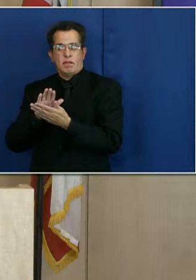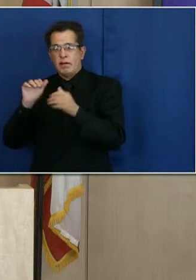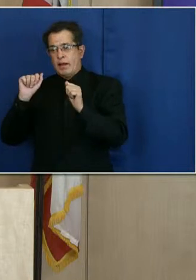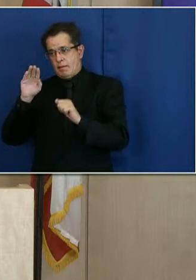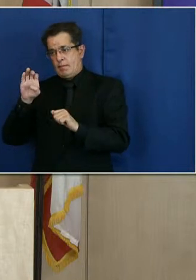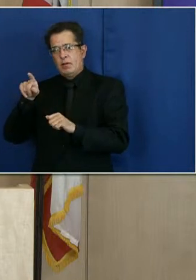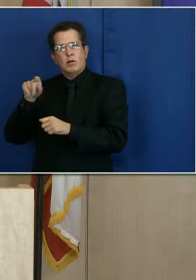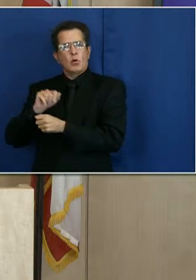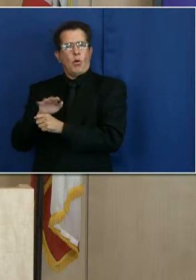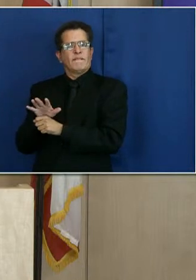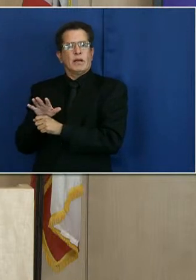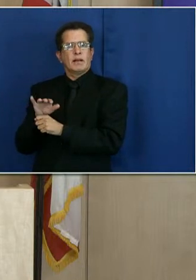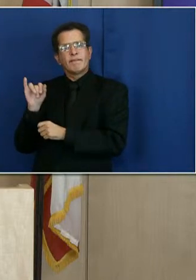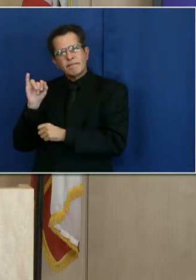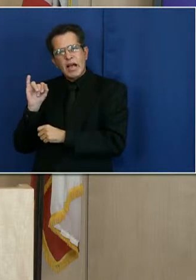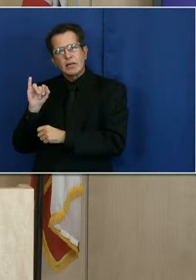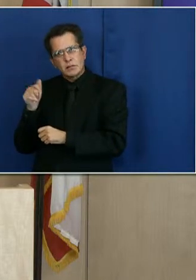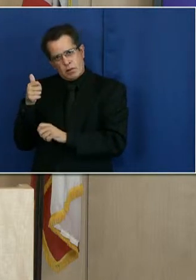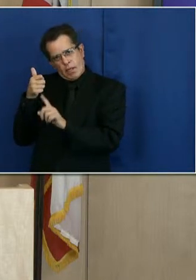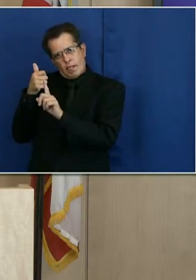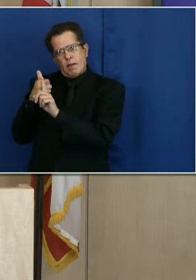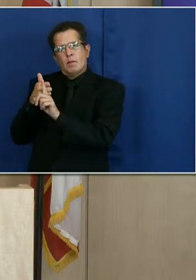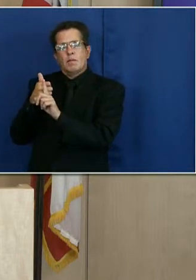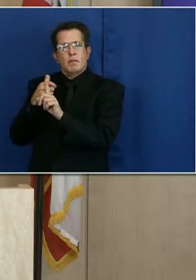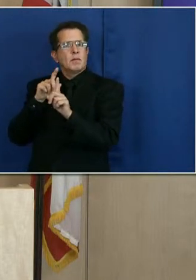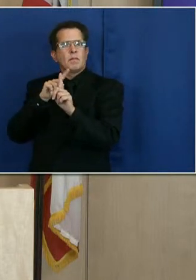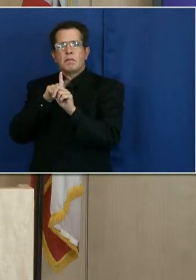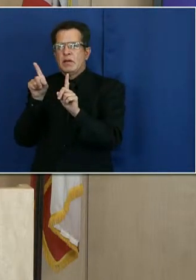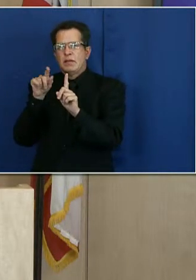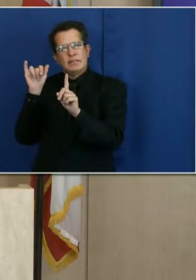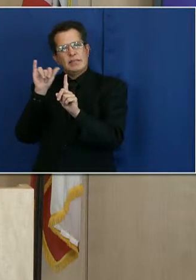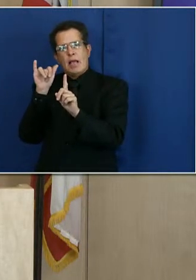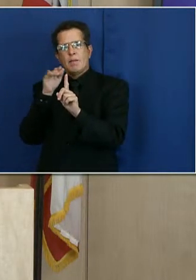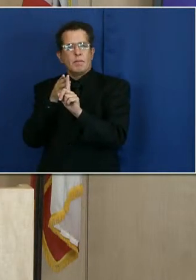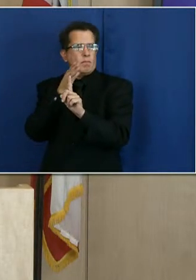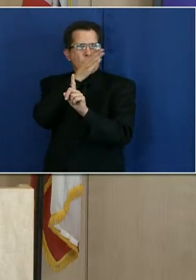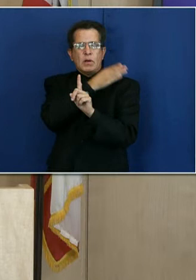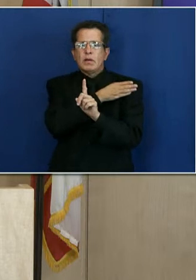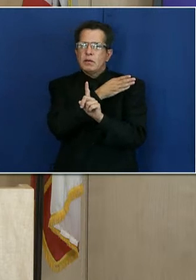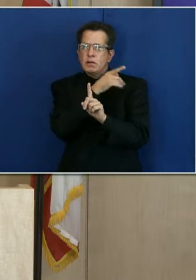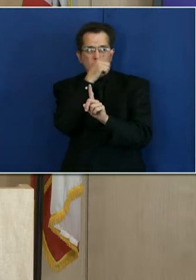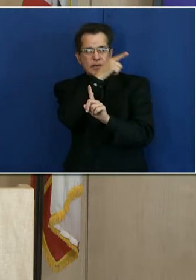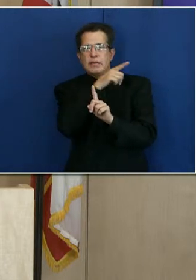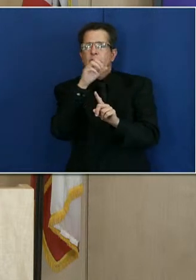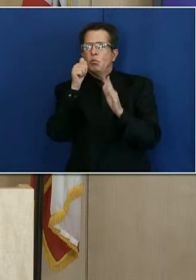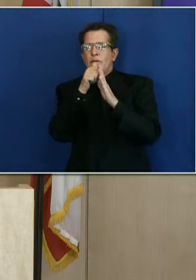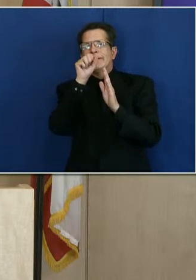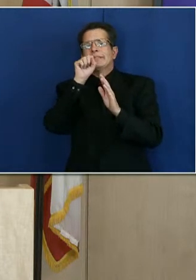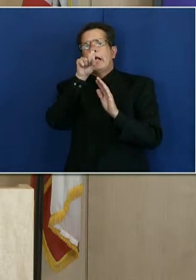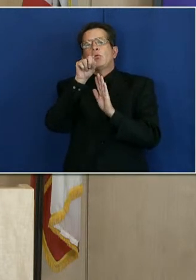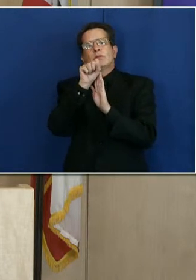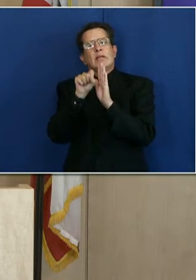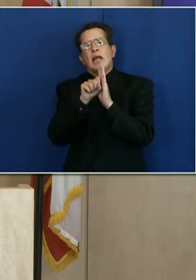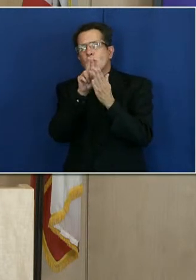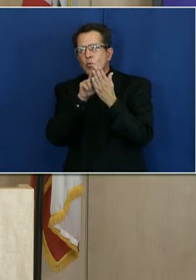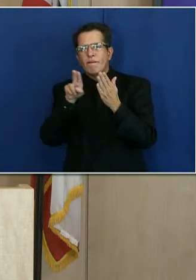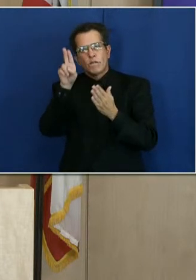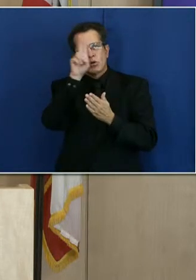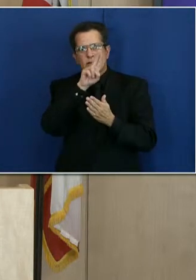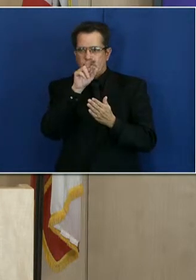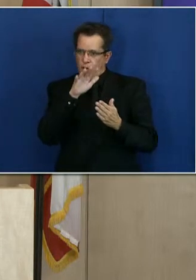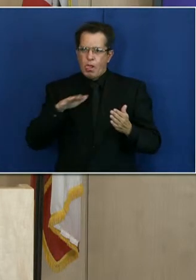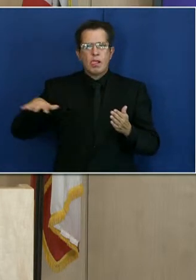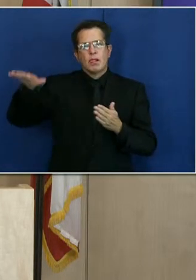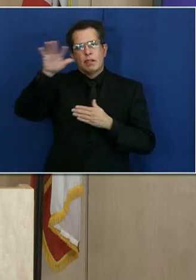earlier, just as we've done with those that have been diagnosed and positive at SDSU and across